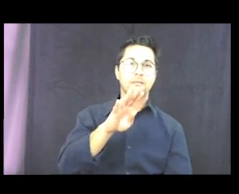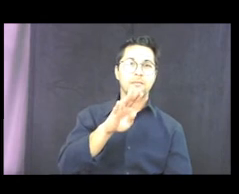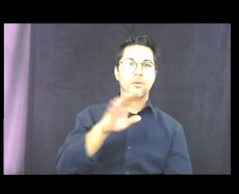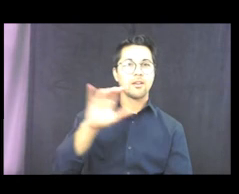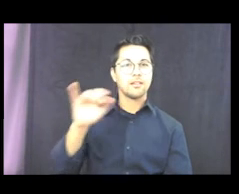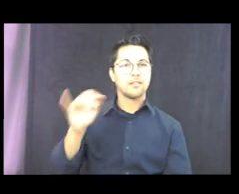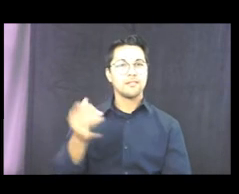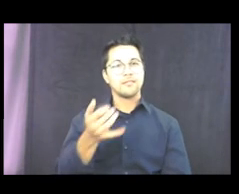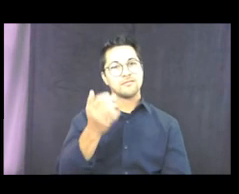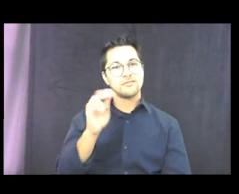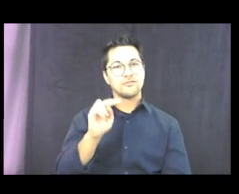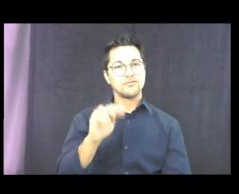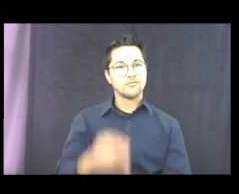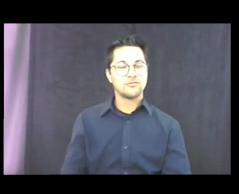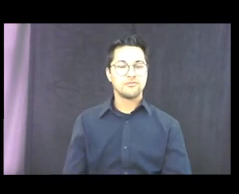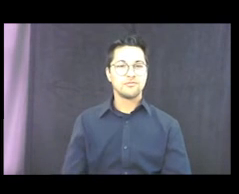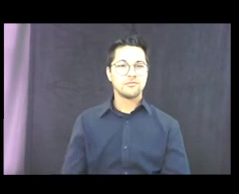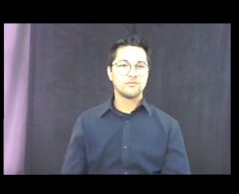February,